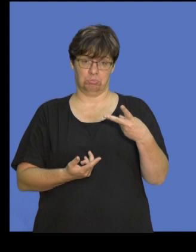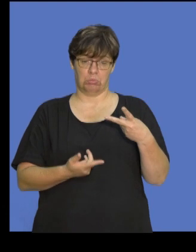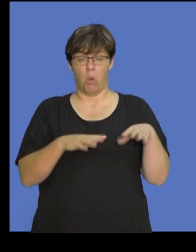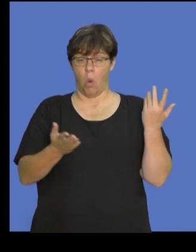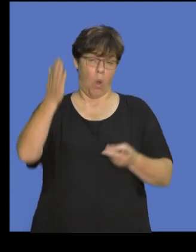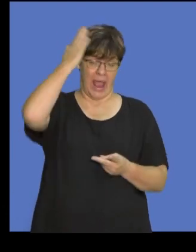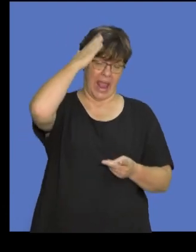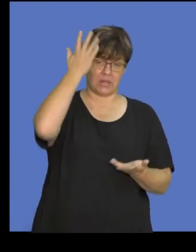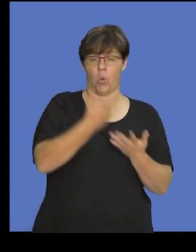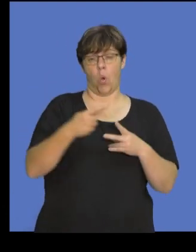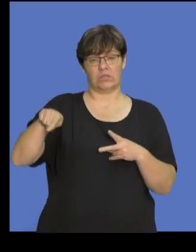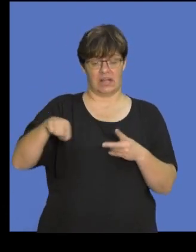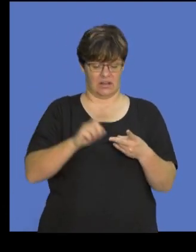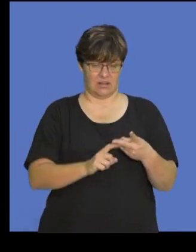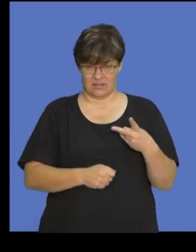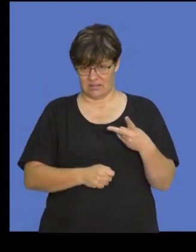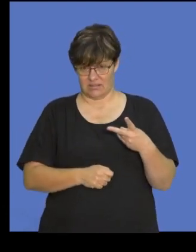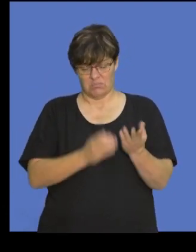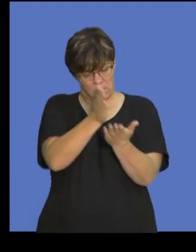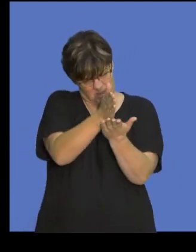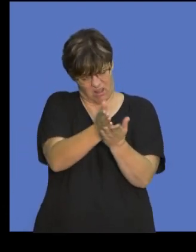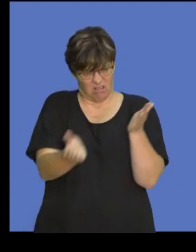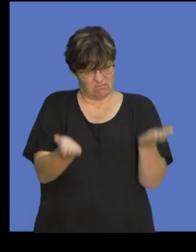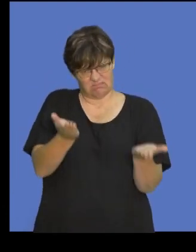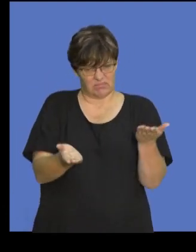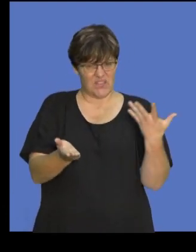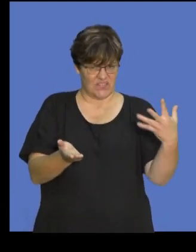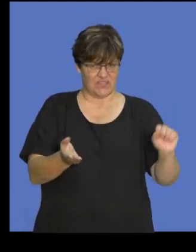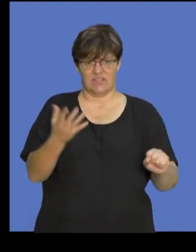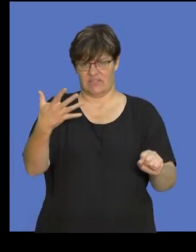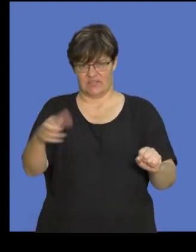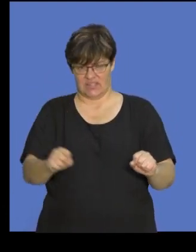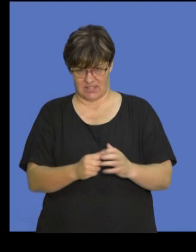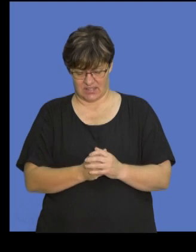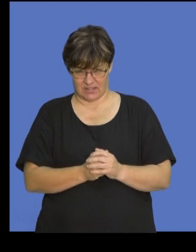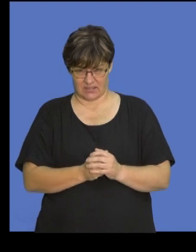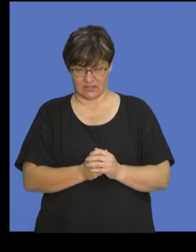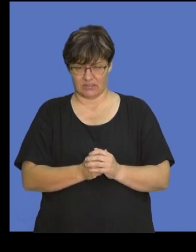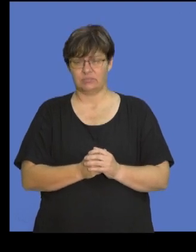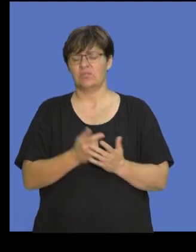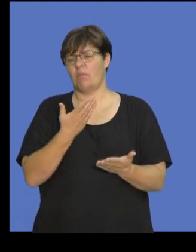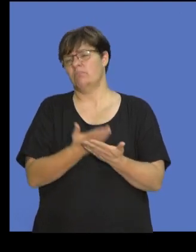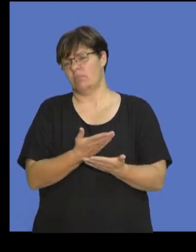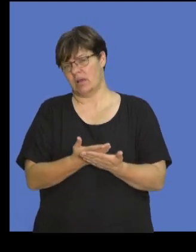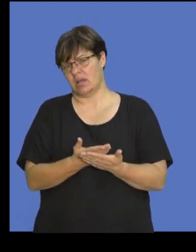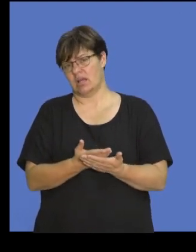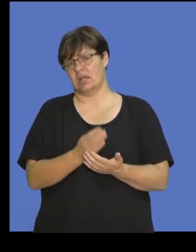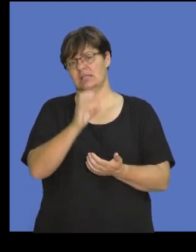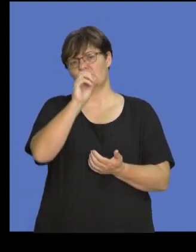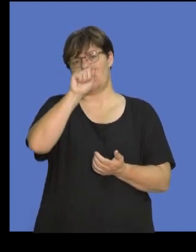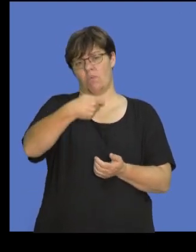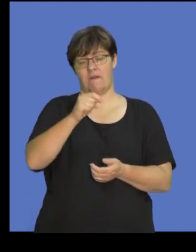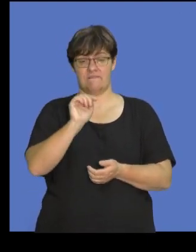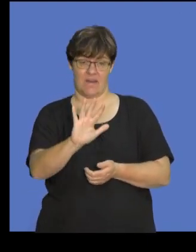could either be a head or it could be a tail. It's in the middle. We would say it has a probability